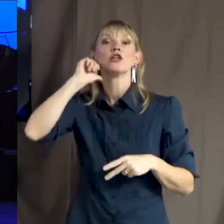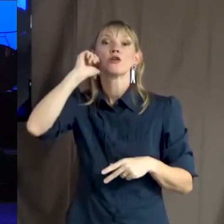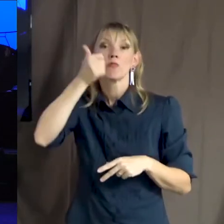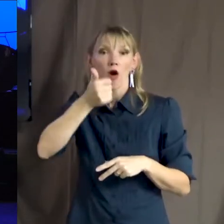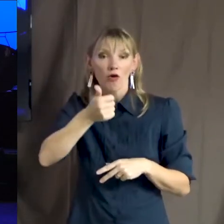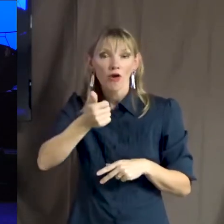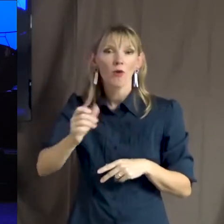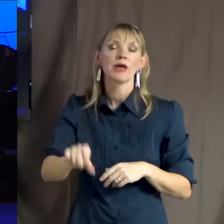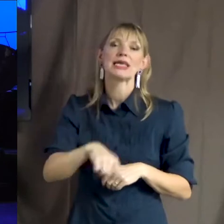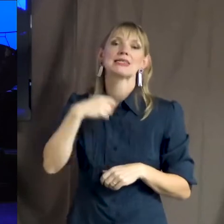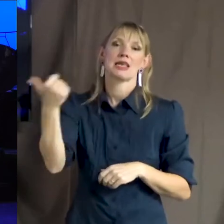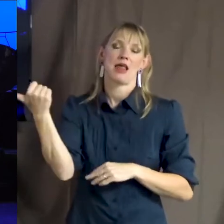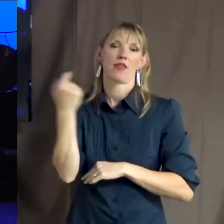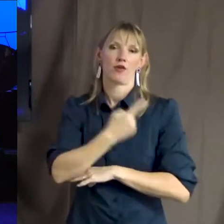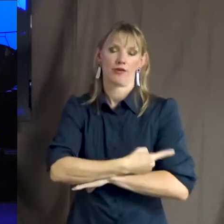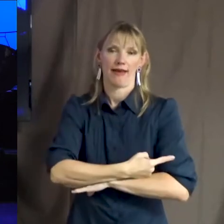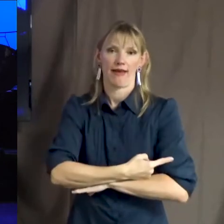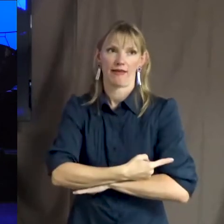another day.